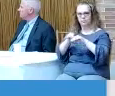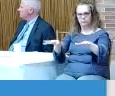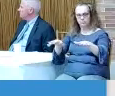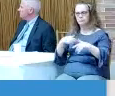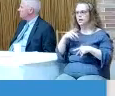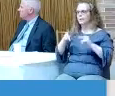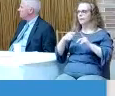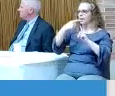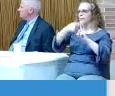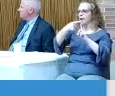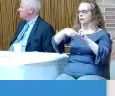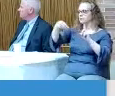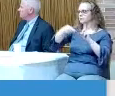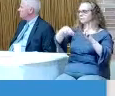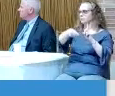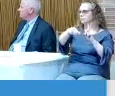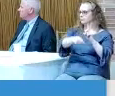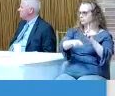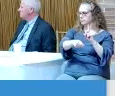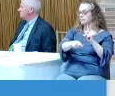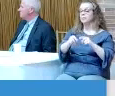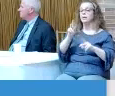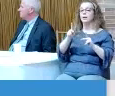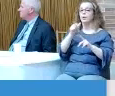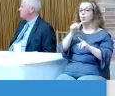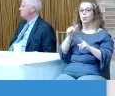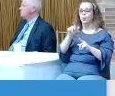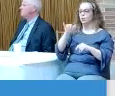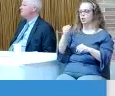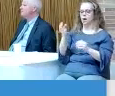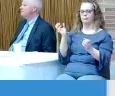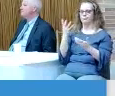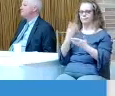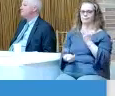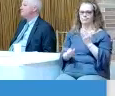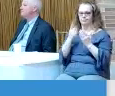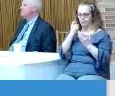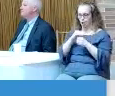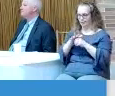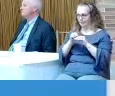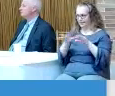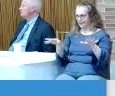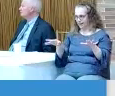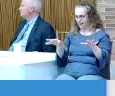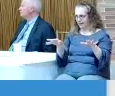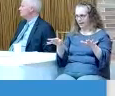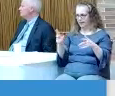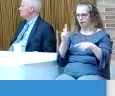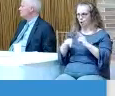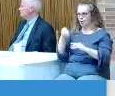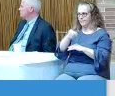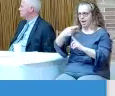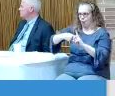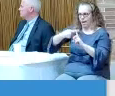continually paid people who lost their jobs due to the pandemic did not have that ability to pay the